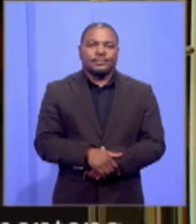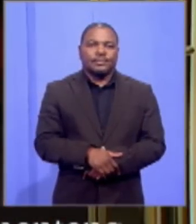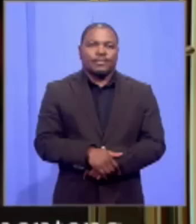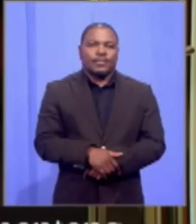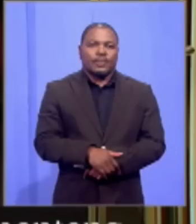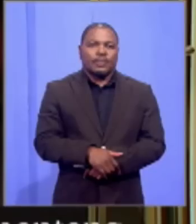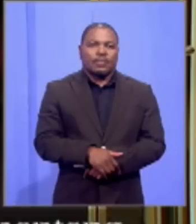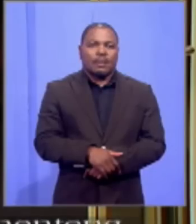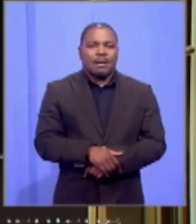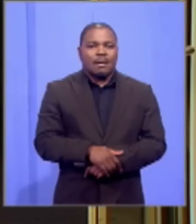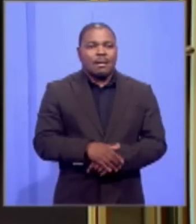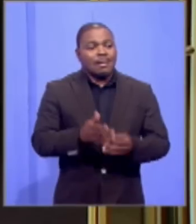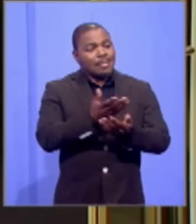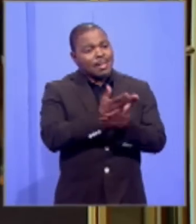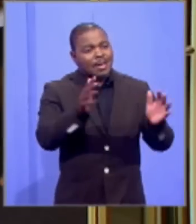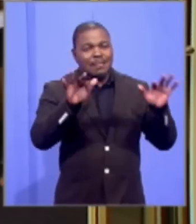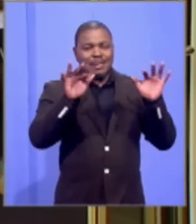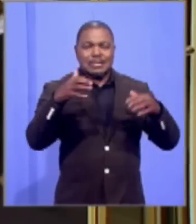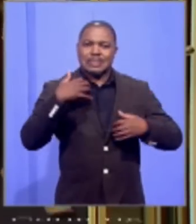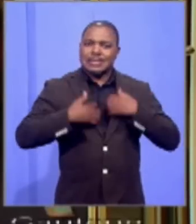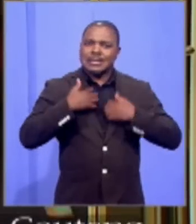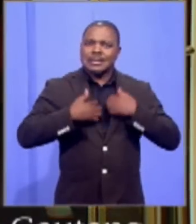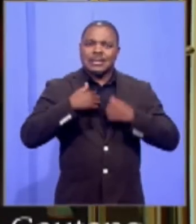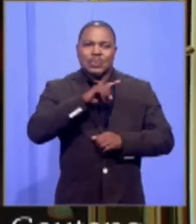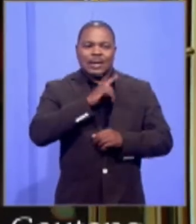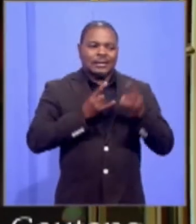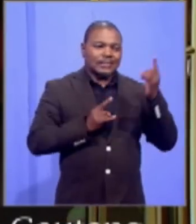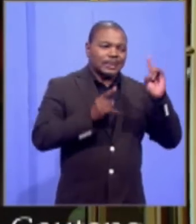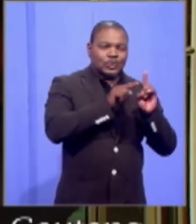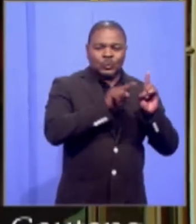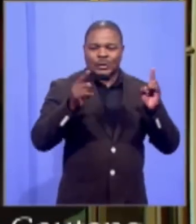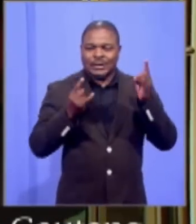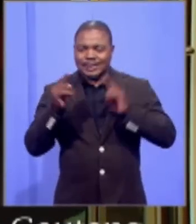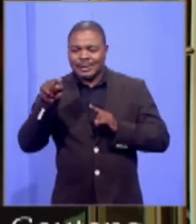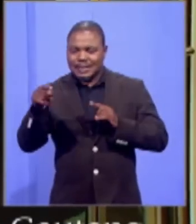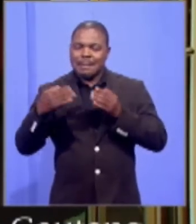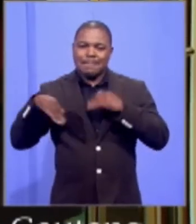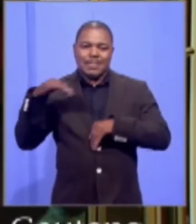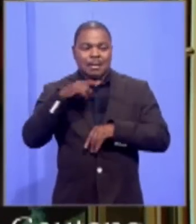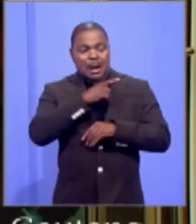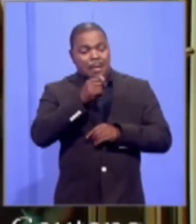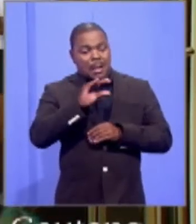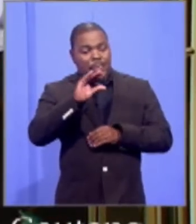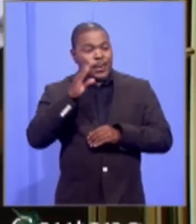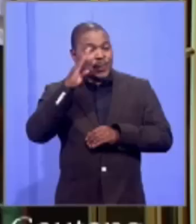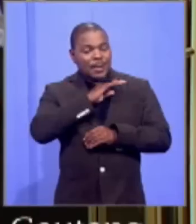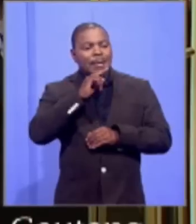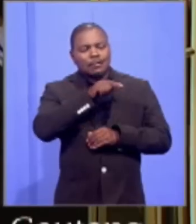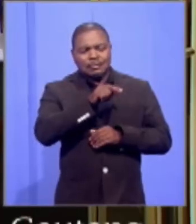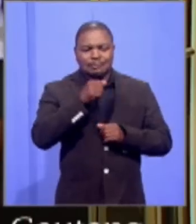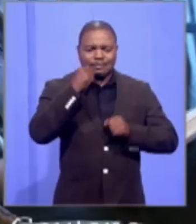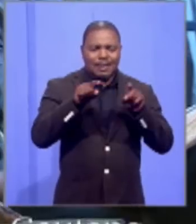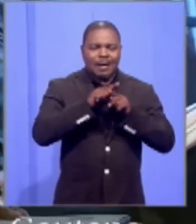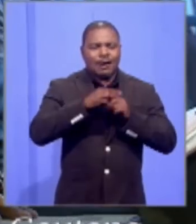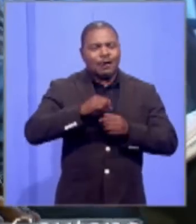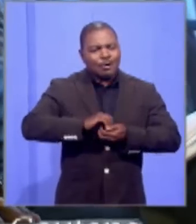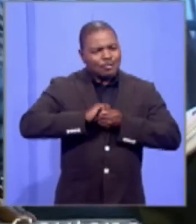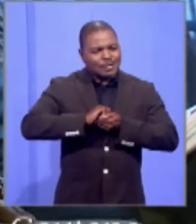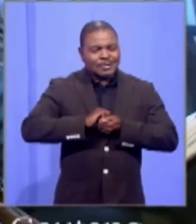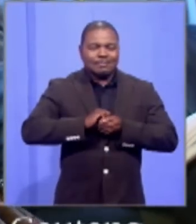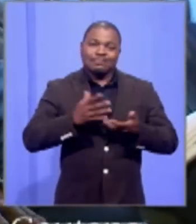Now everybody is excited to say now city to city pack, even if they are not going to get money, but for the mere fact of the city to cities like Comrade Marathon.